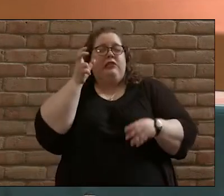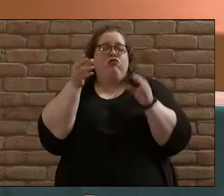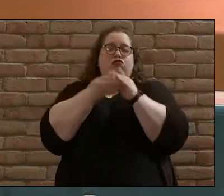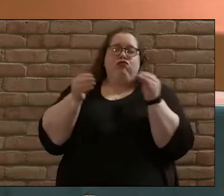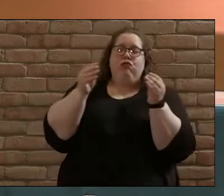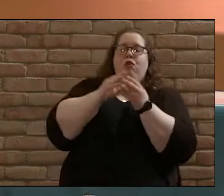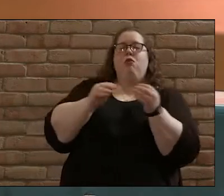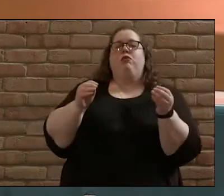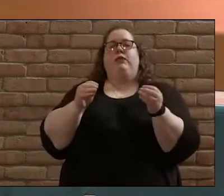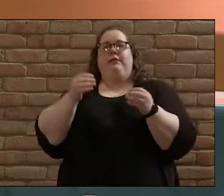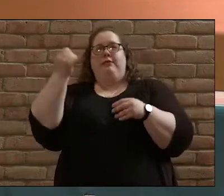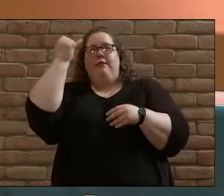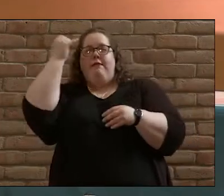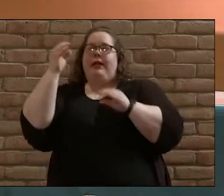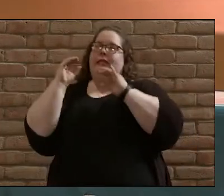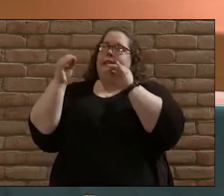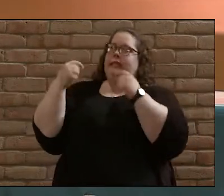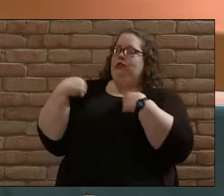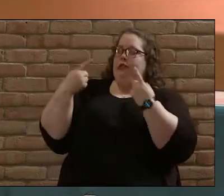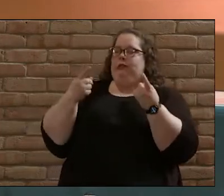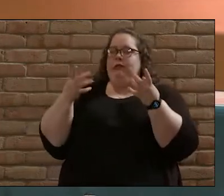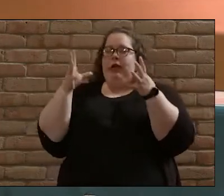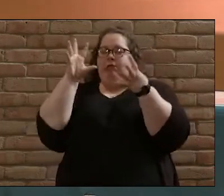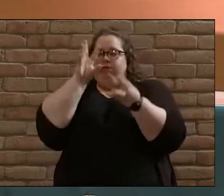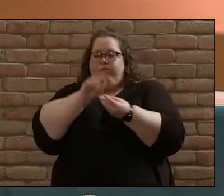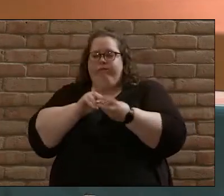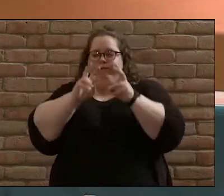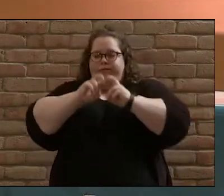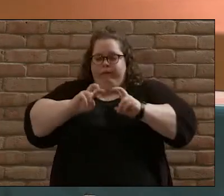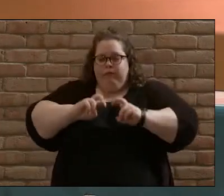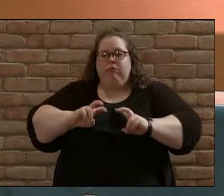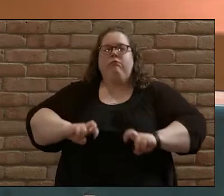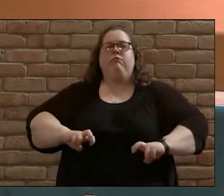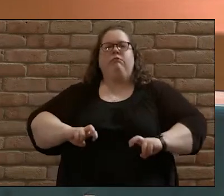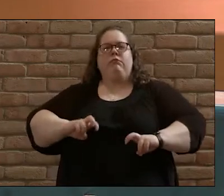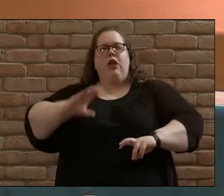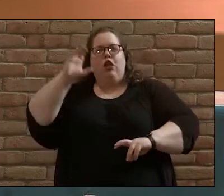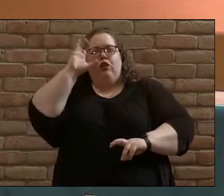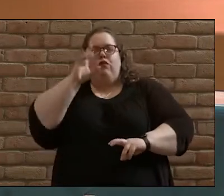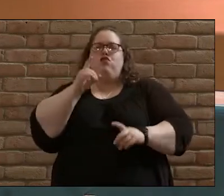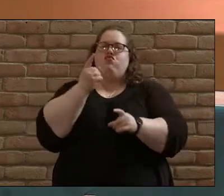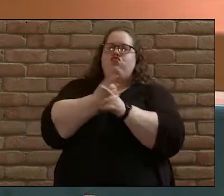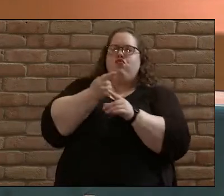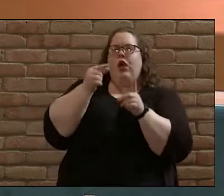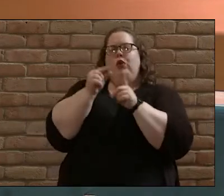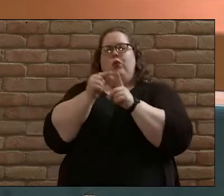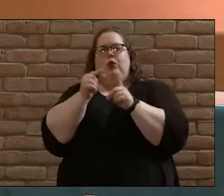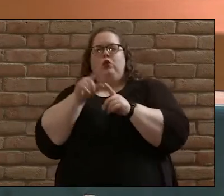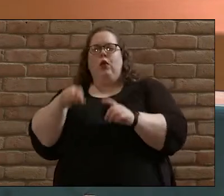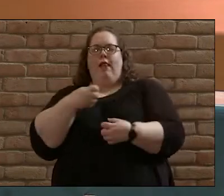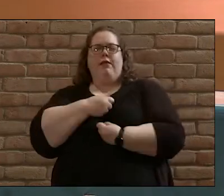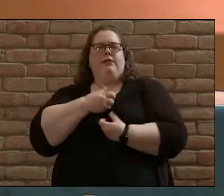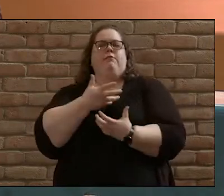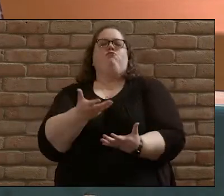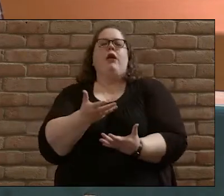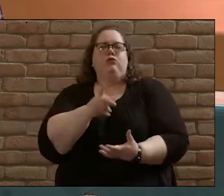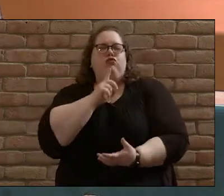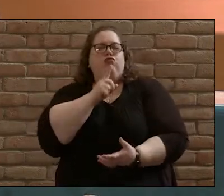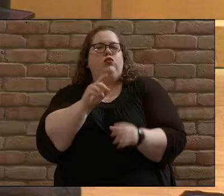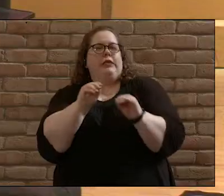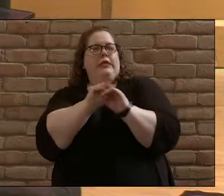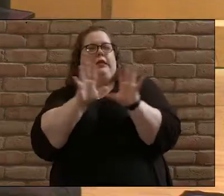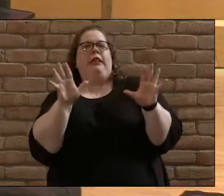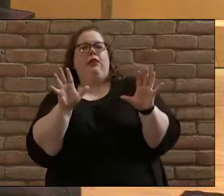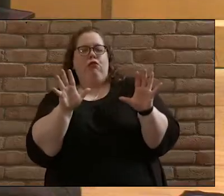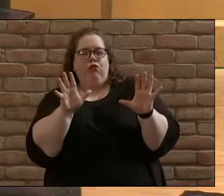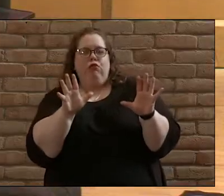classifying them. The teacher sought to find just the right words to express truths clearly. So